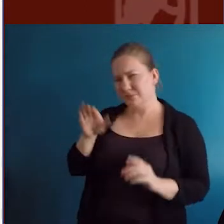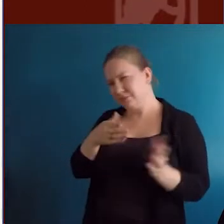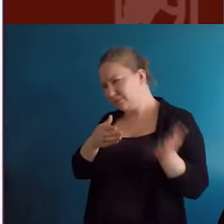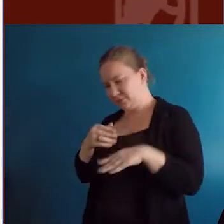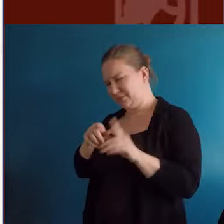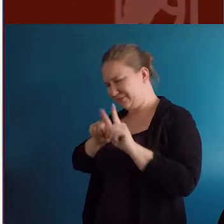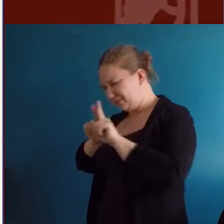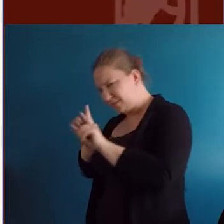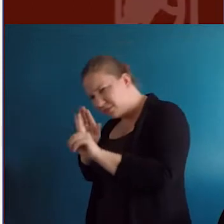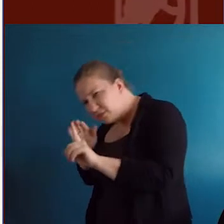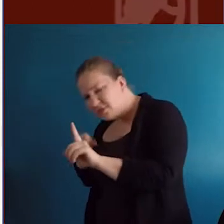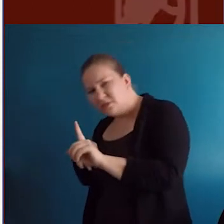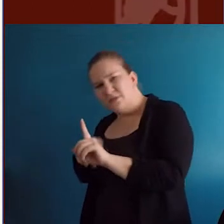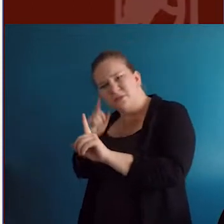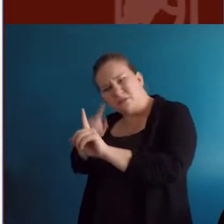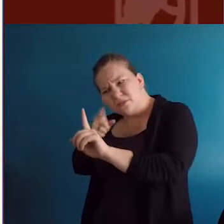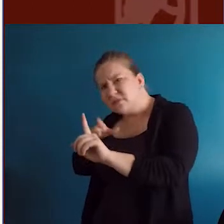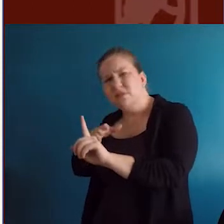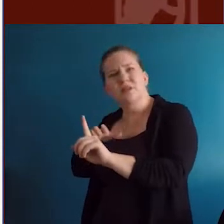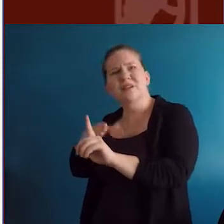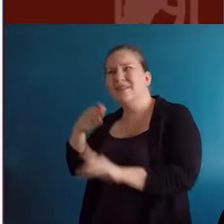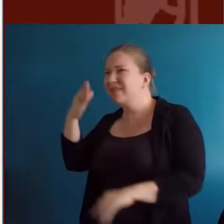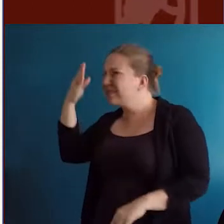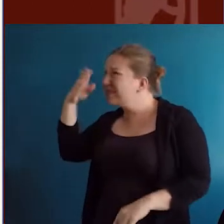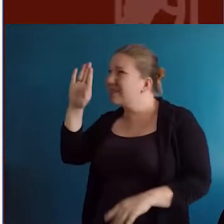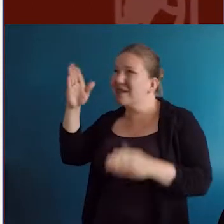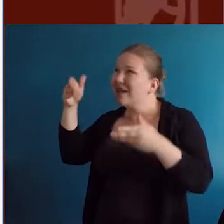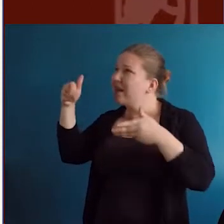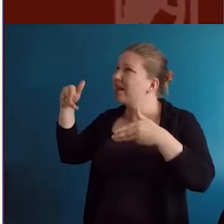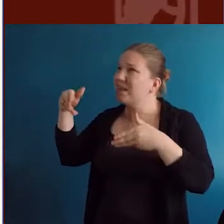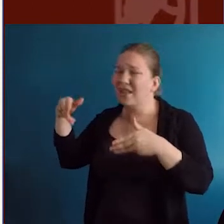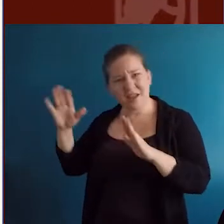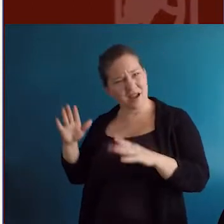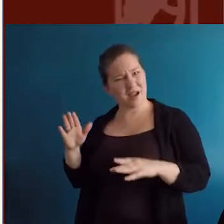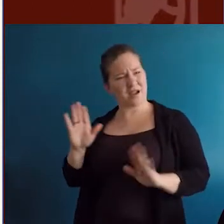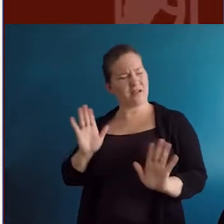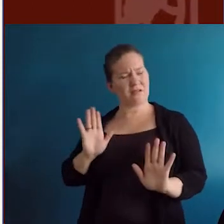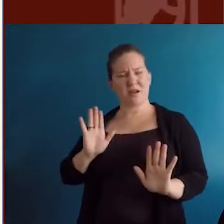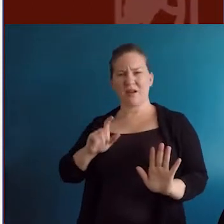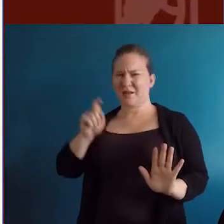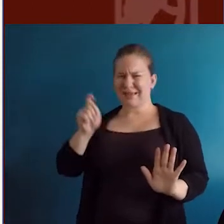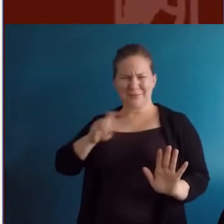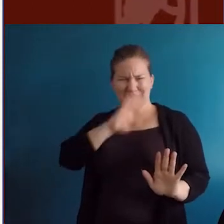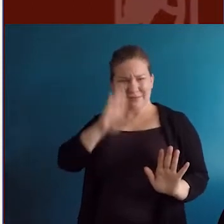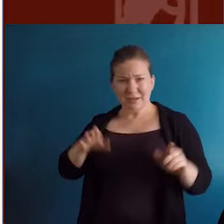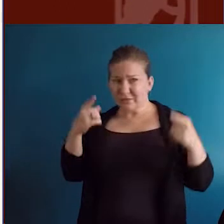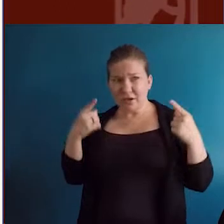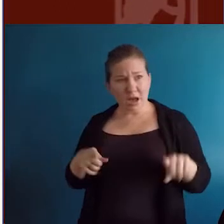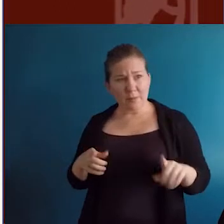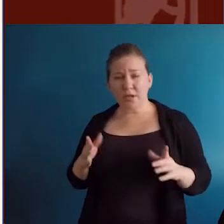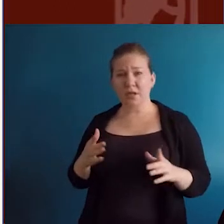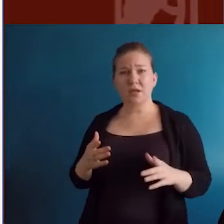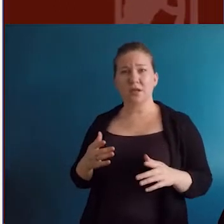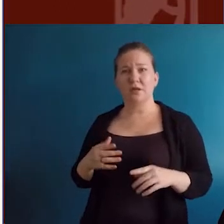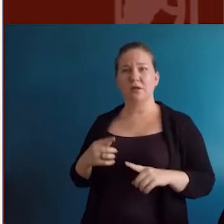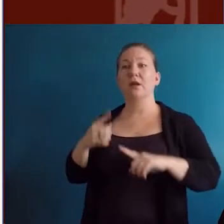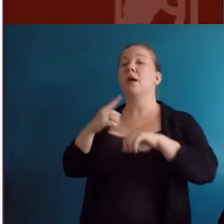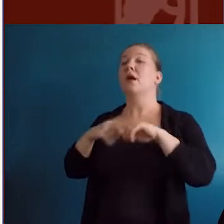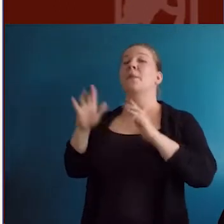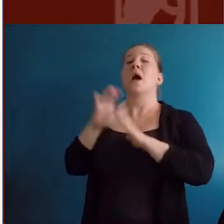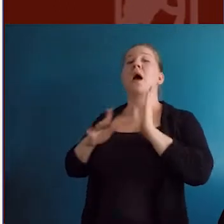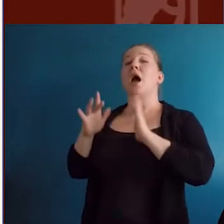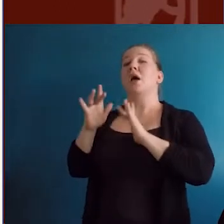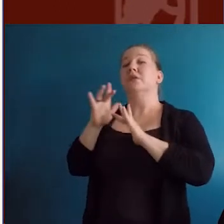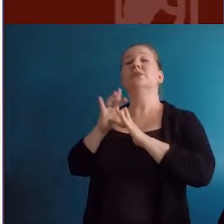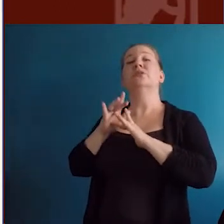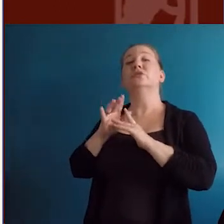Peter took him aside and began to rebuke him, saying, God forbid it, Lord. This must never happen to you.